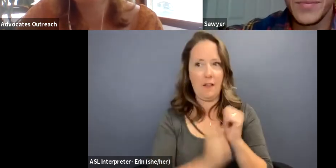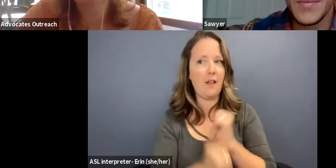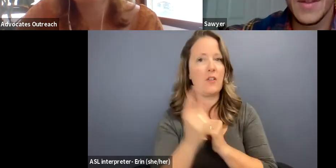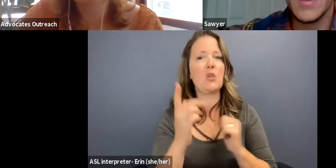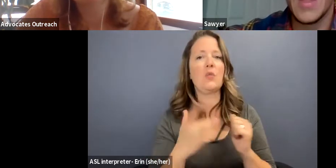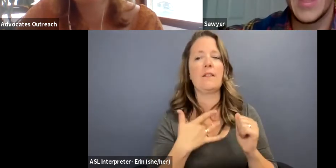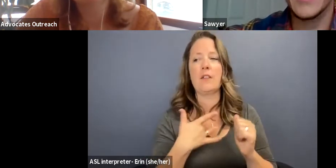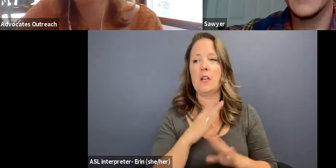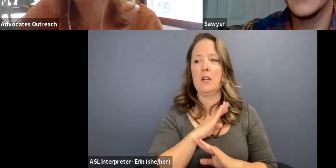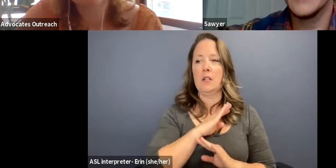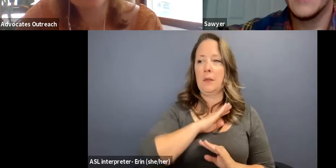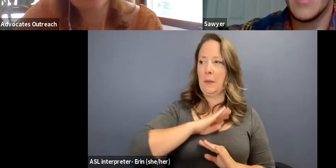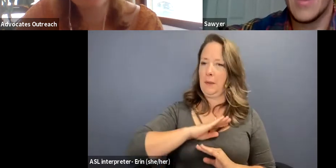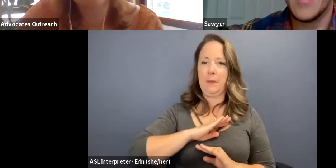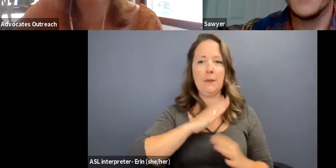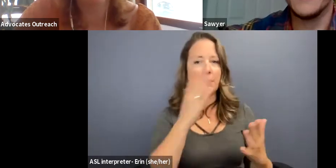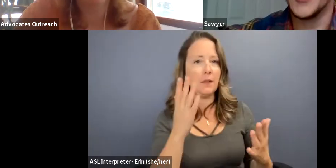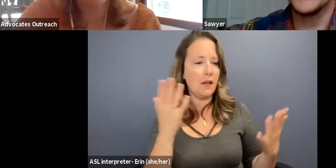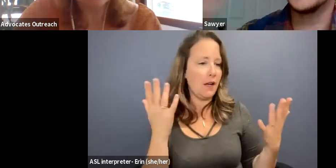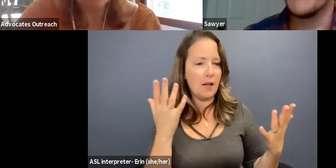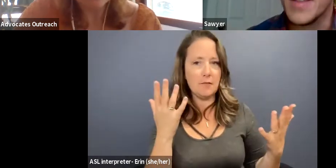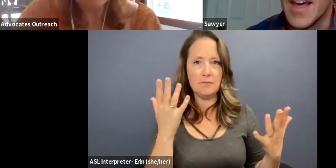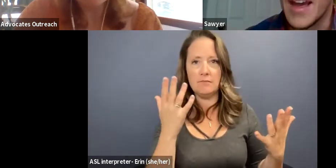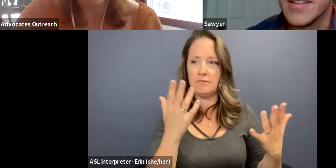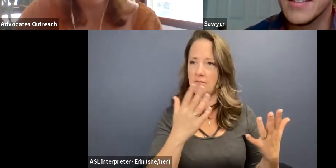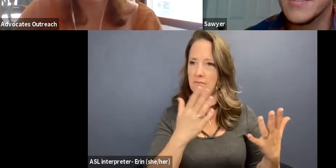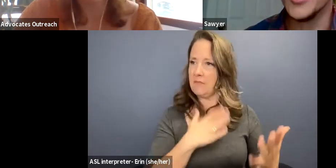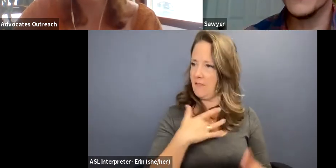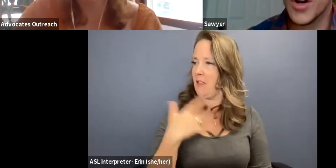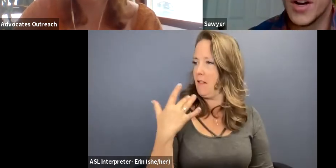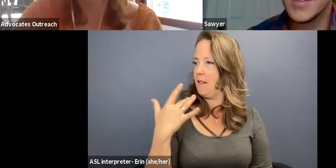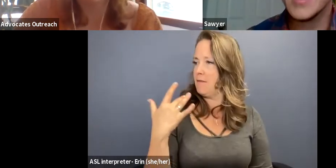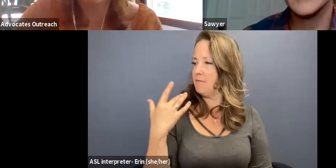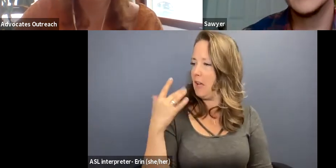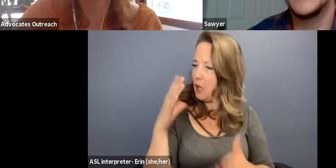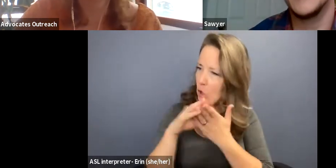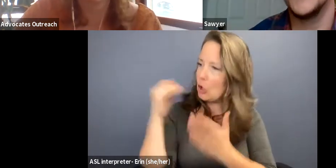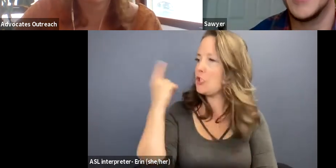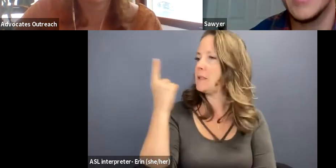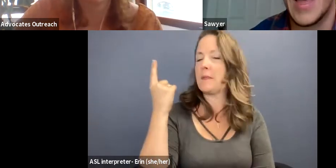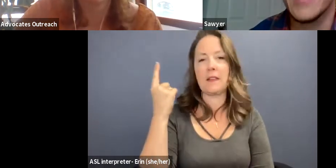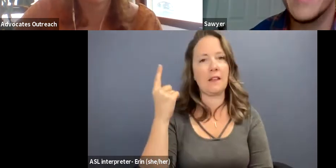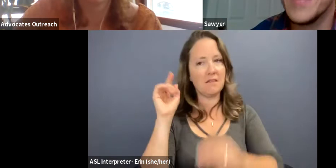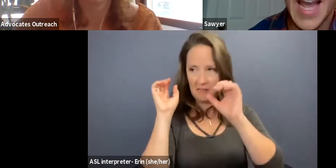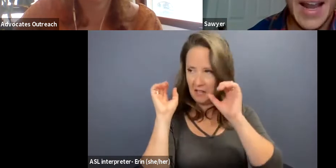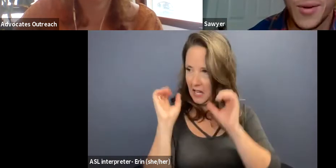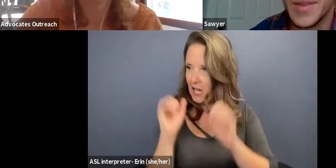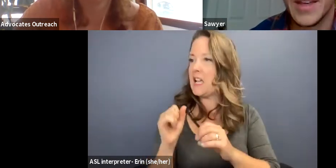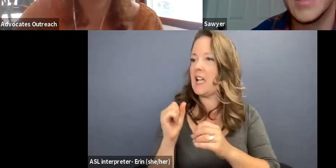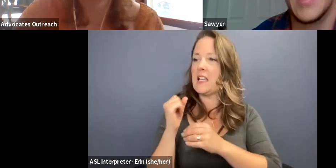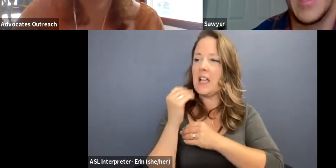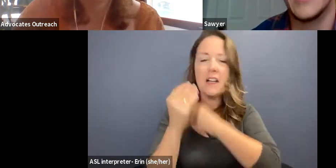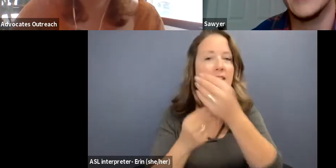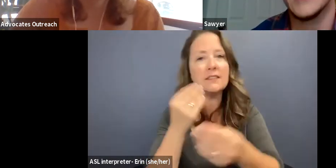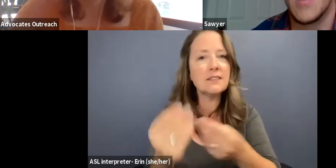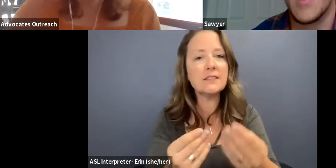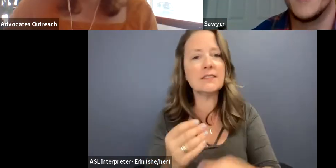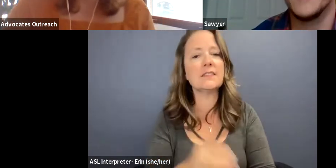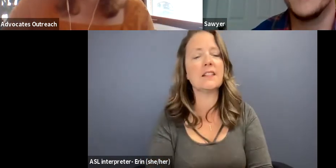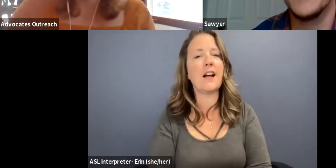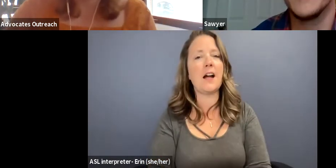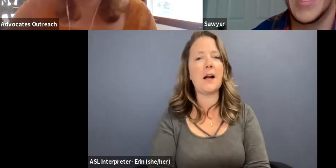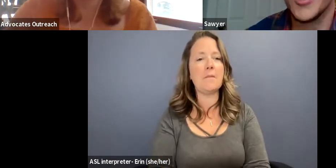a positive presence in the life of a young person, regardless of, whether we have our own kids or not. So cool that